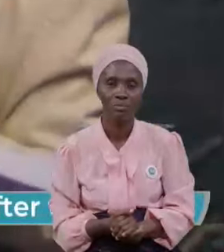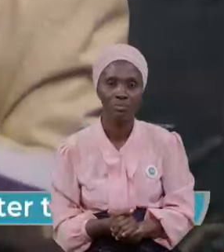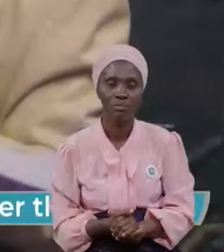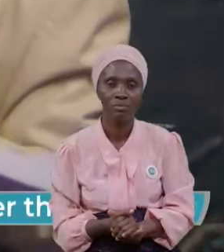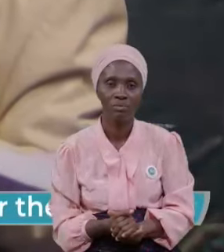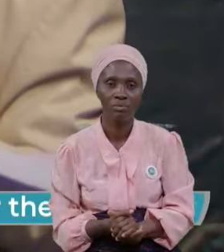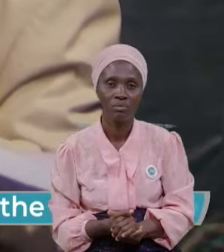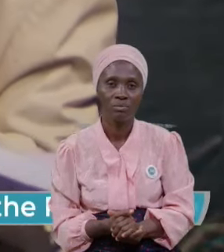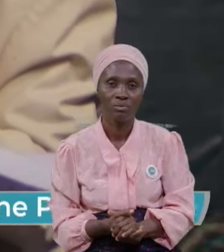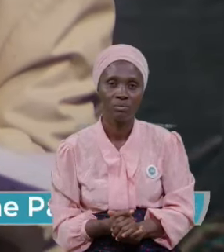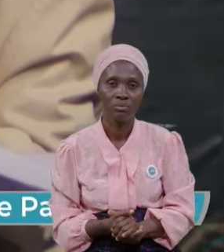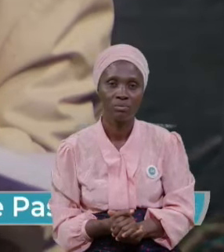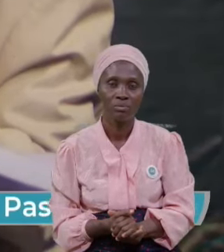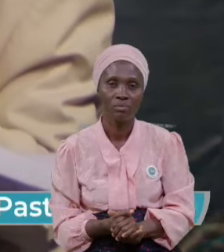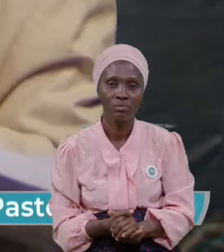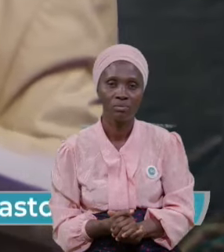digit.